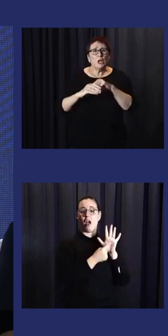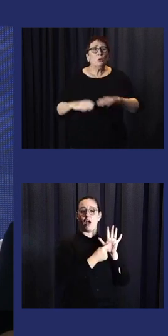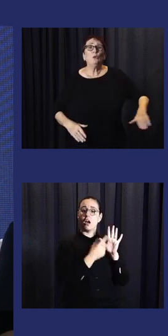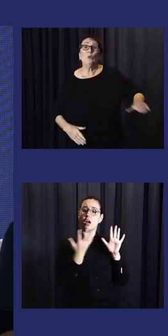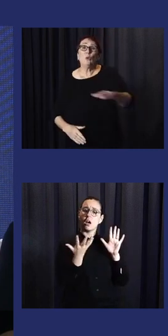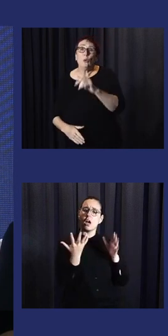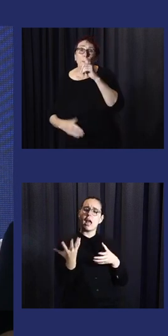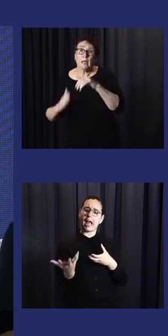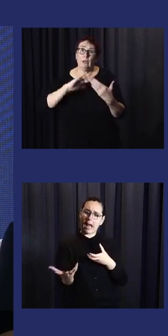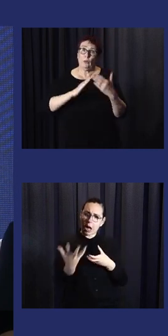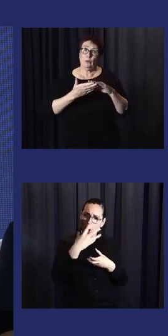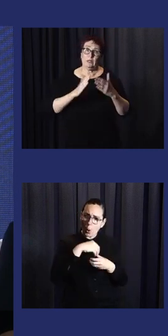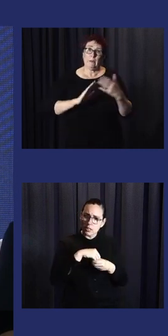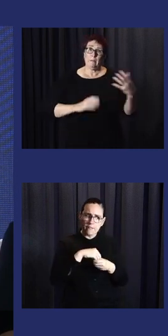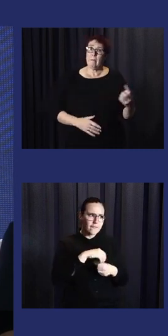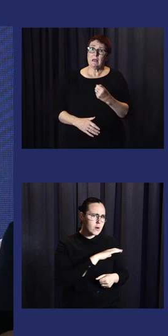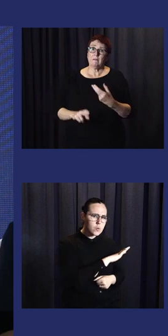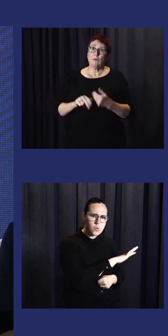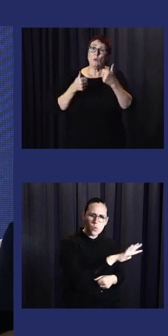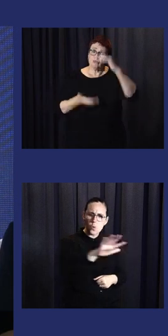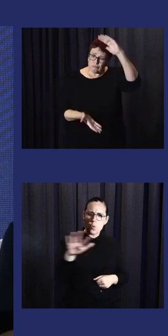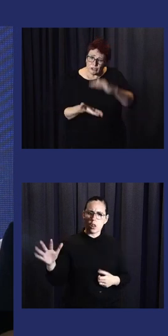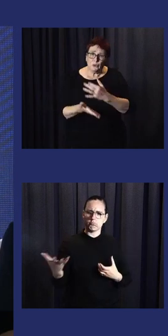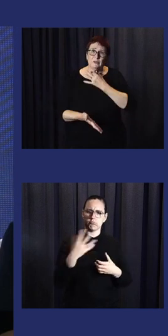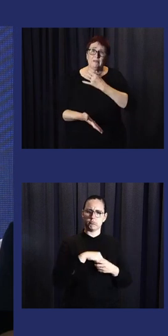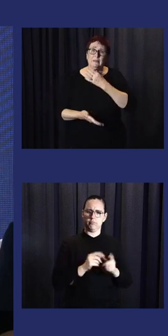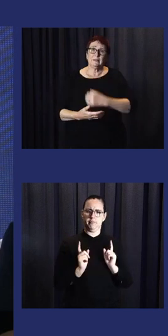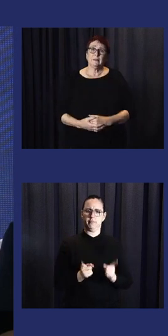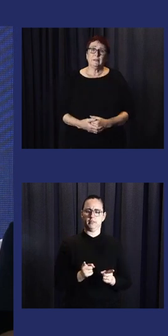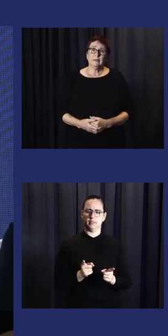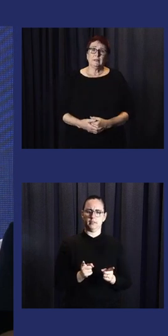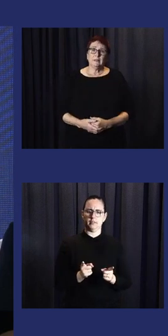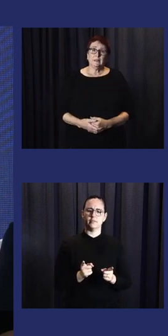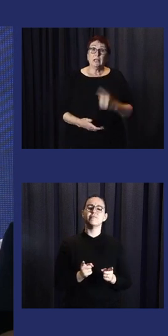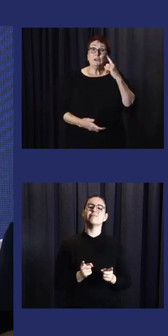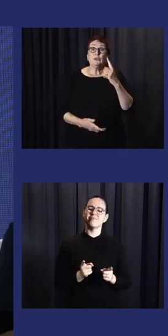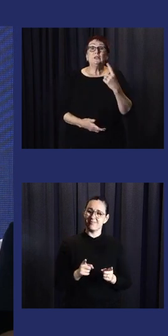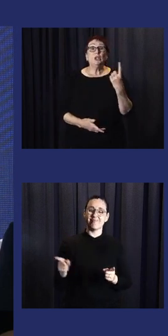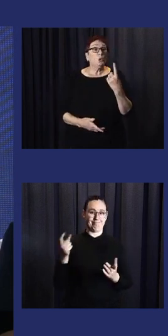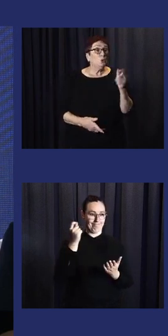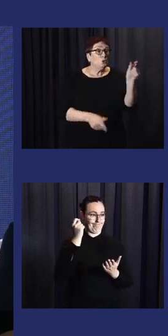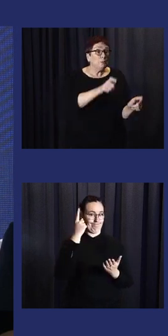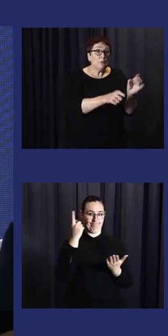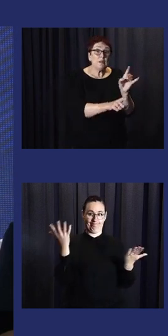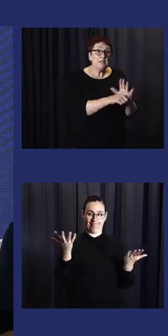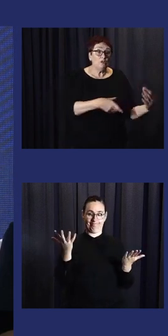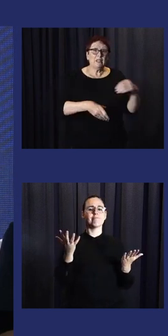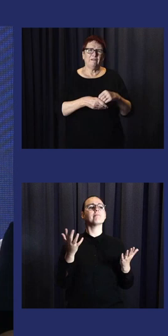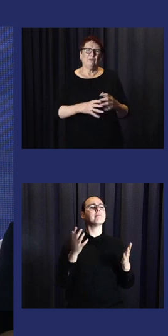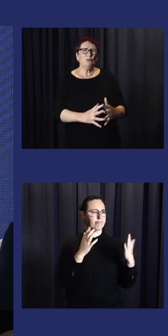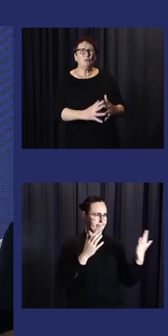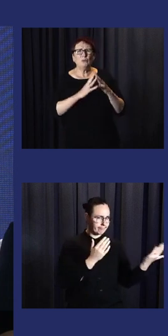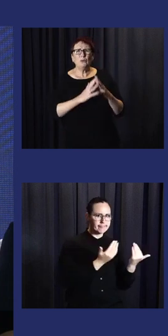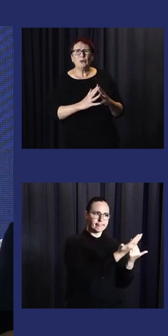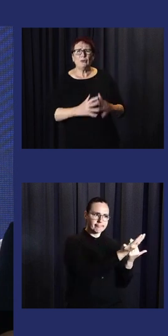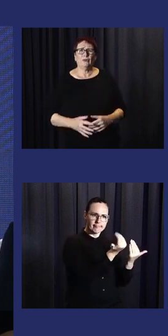is needed to reduce risk and recognize the indispensable role of stakeholders in building resilience.